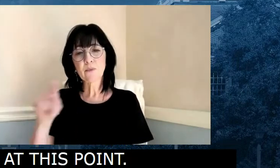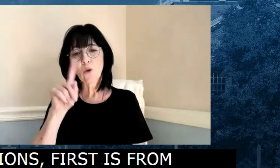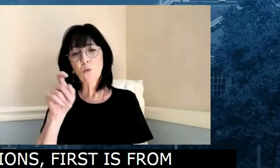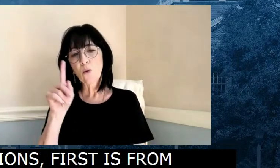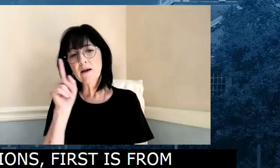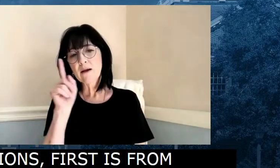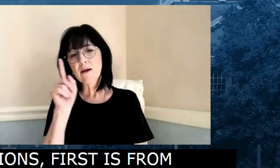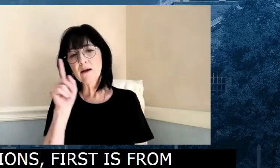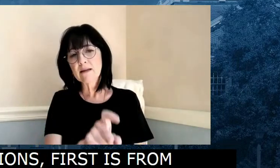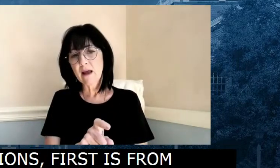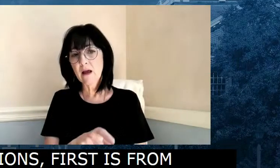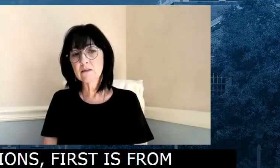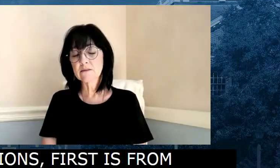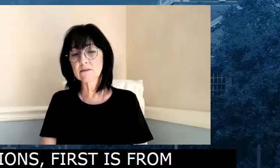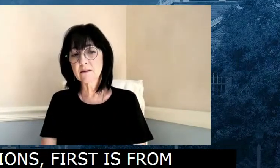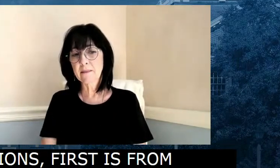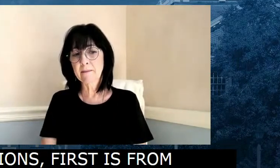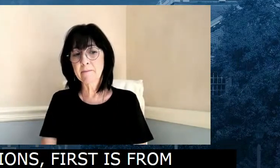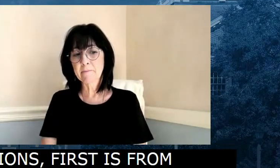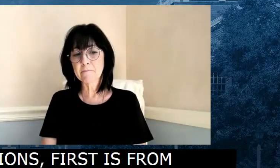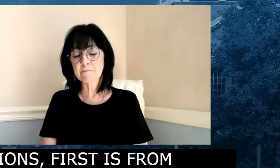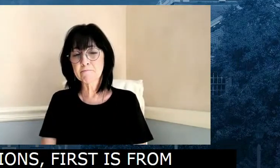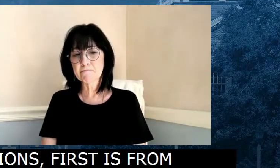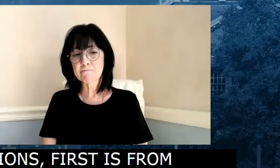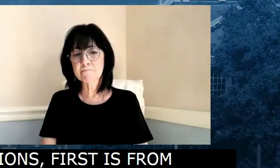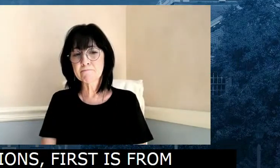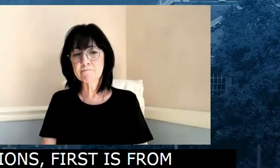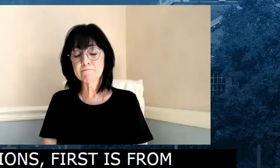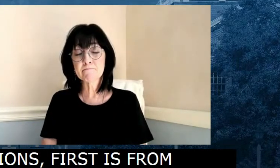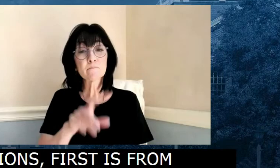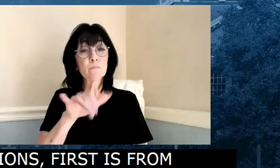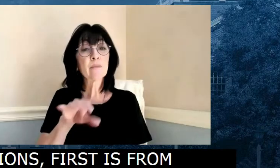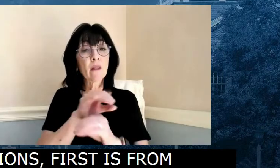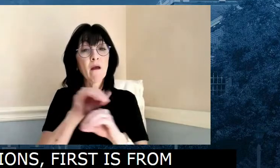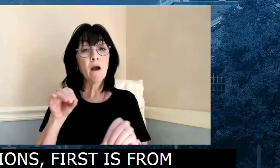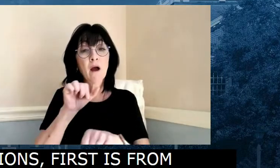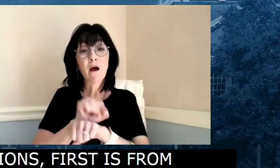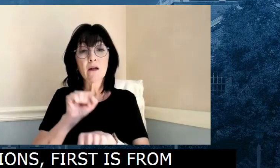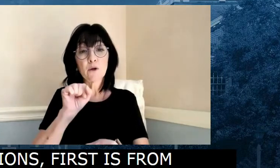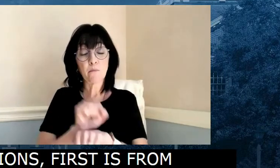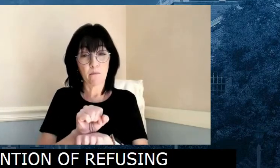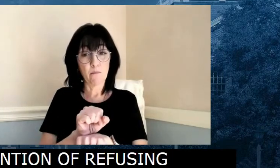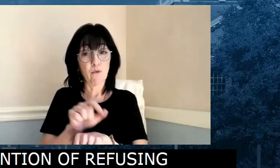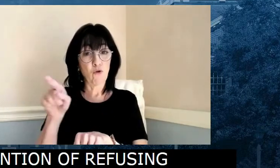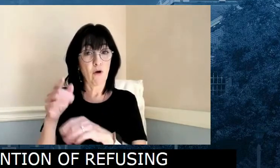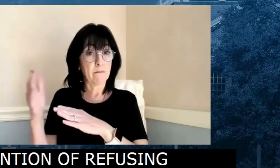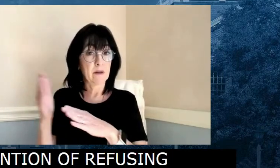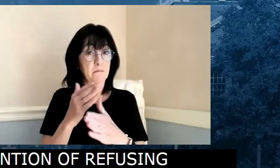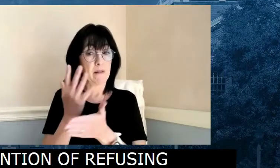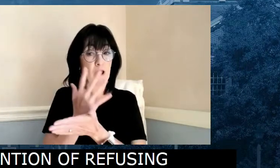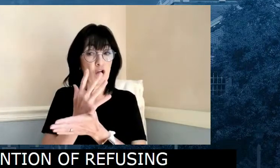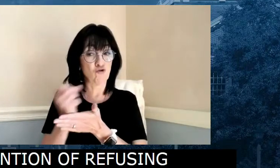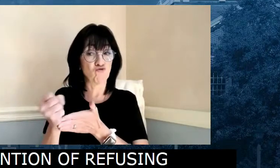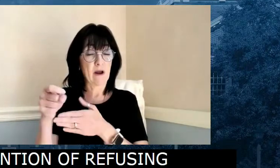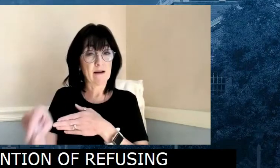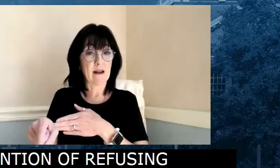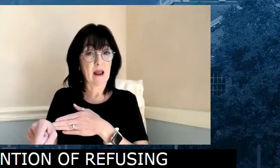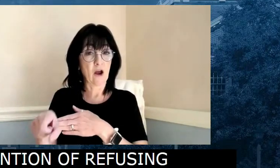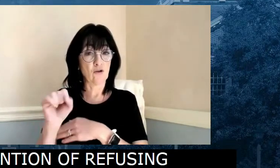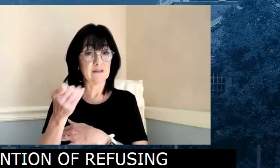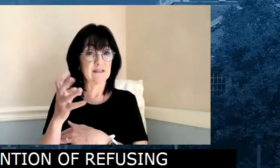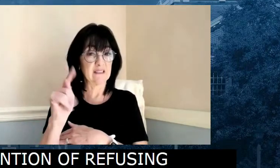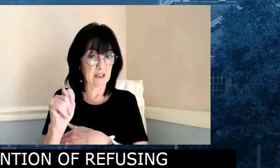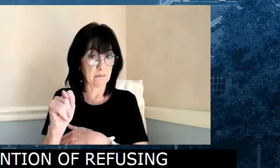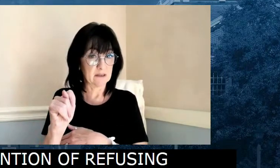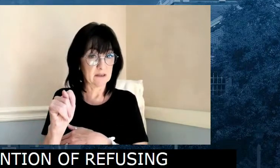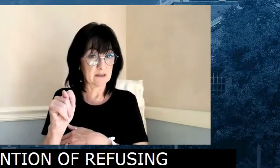of refusing federal unemployment increases set to run out in September? Do you plan to reinstate the unemployment policy that says people must be looking